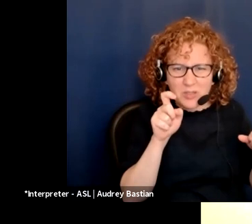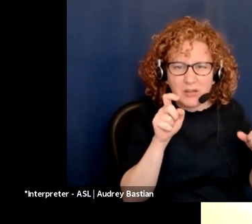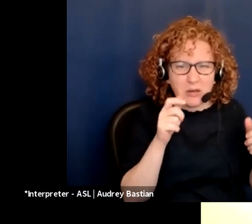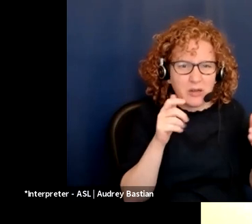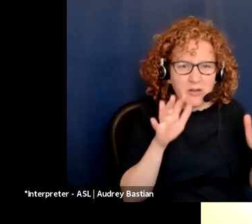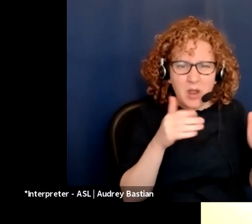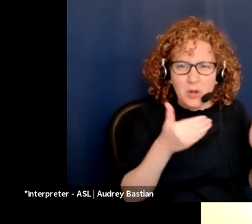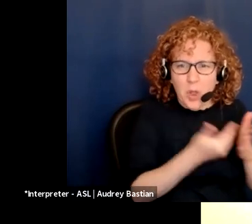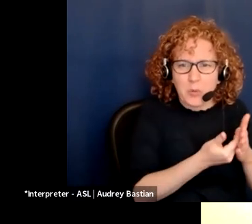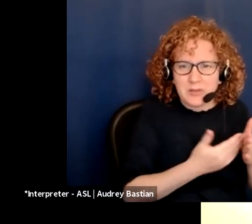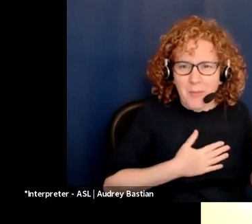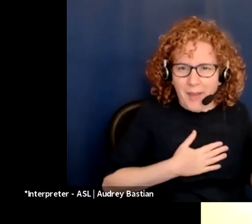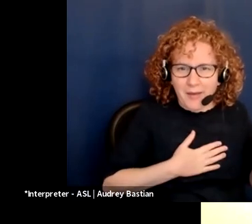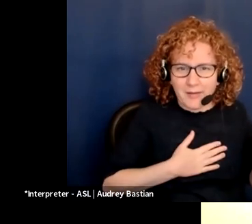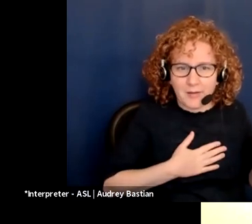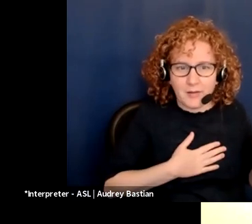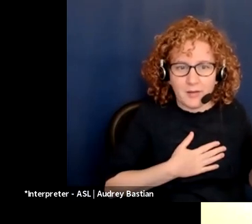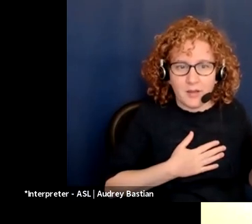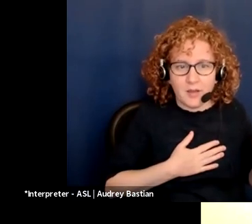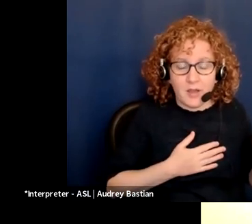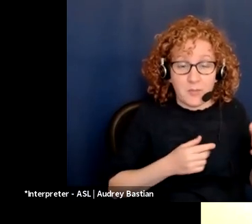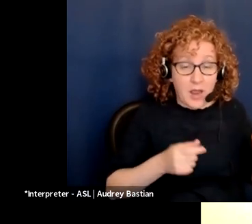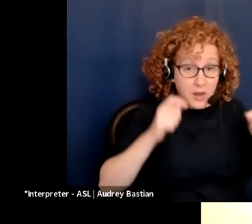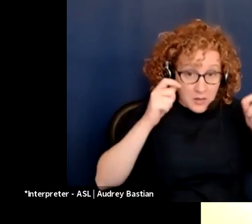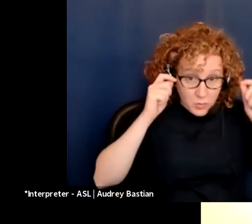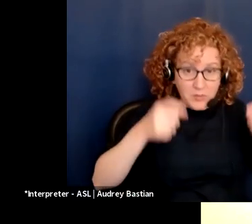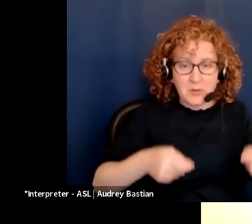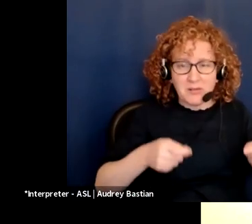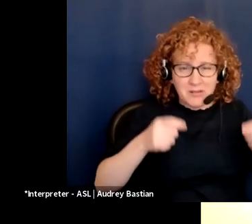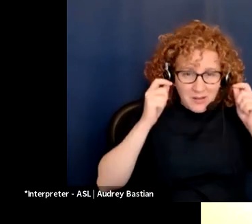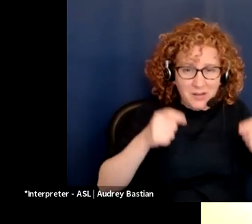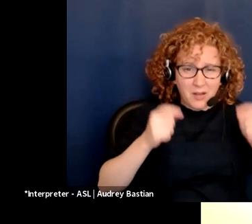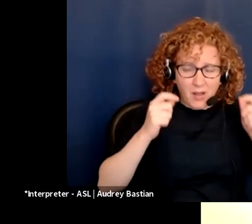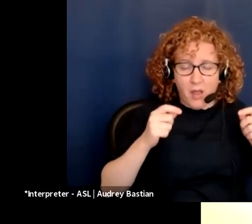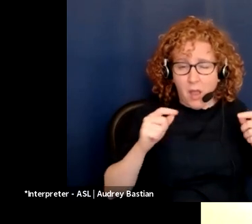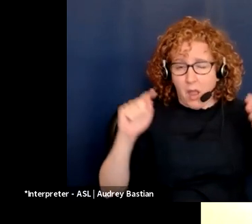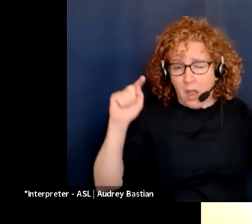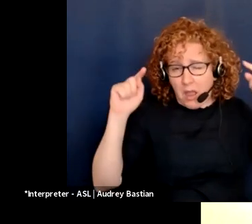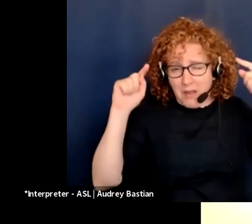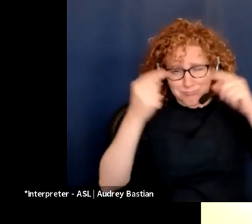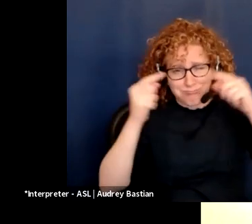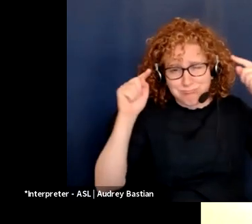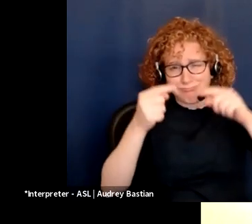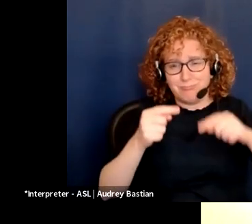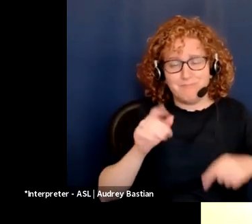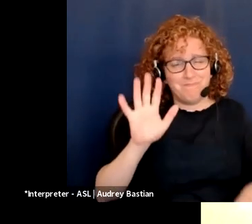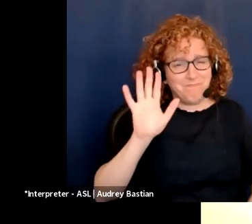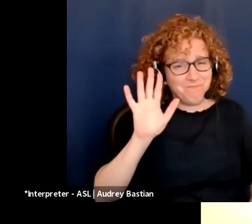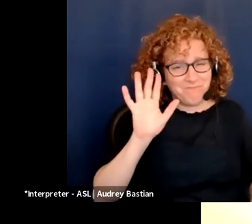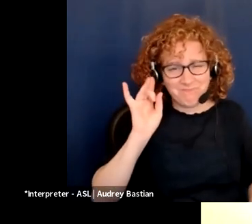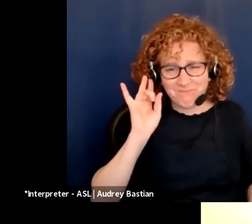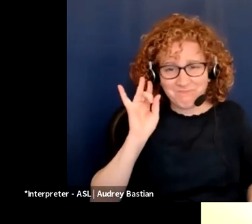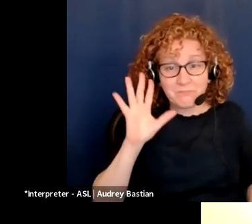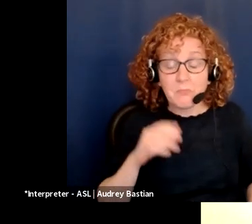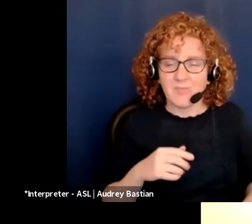remotely close to mine. And all that did was give me a migraine. So yes, I never out of my control